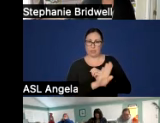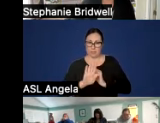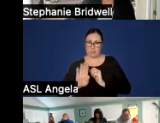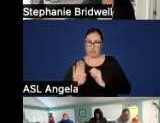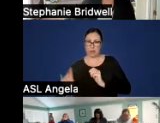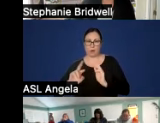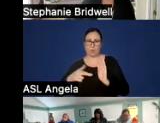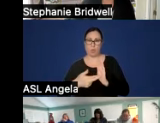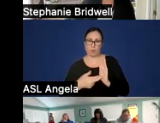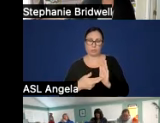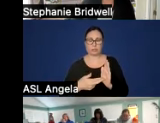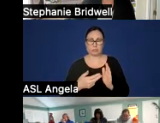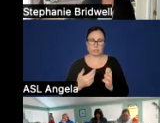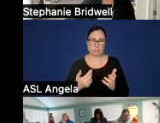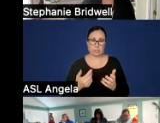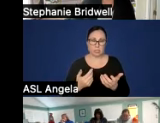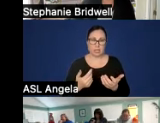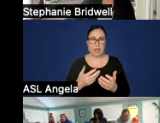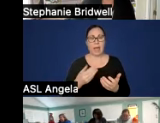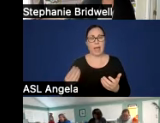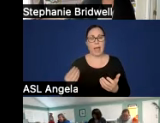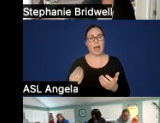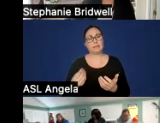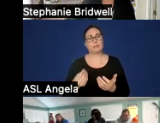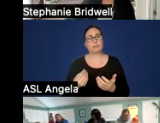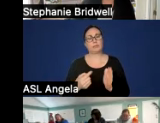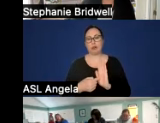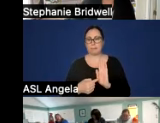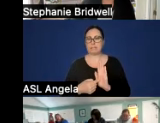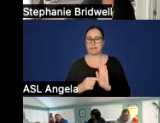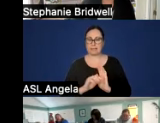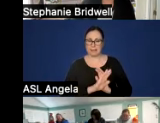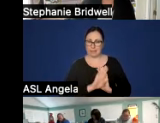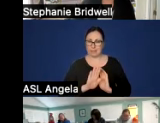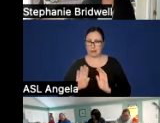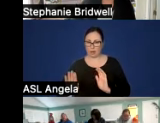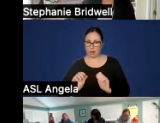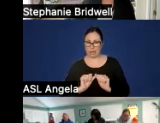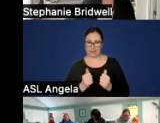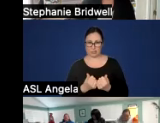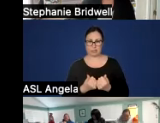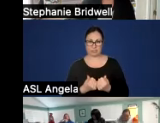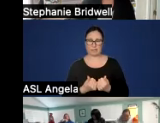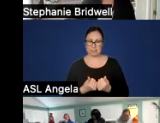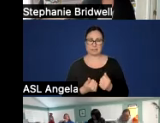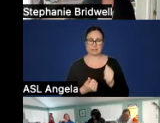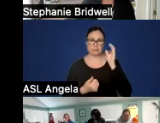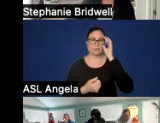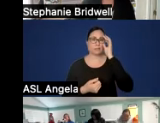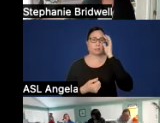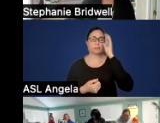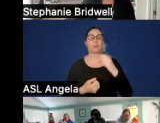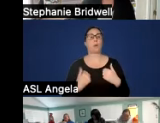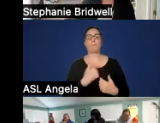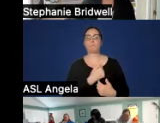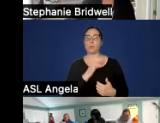most times in those spaces. And so I think, and we'll talk about this